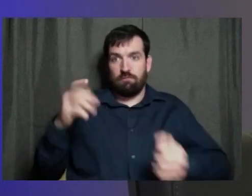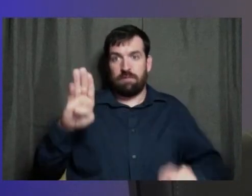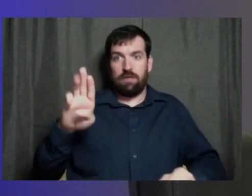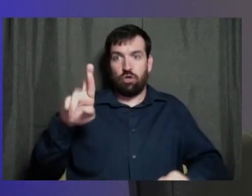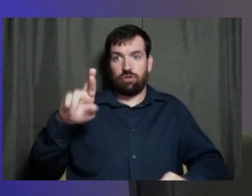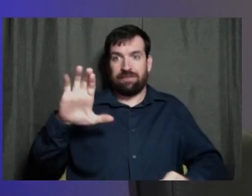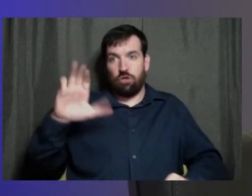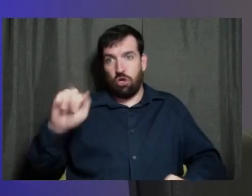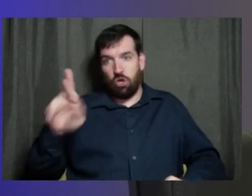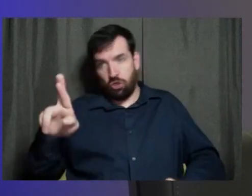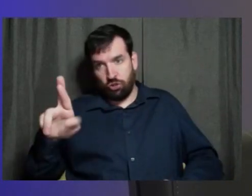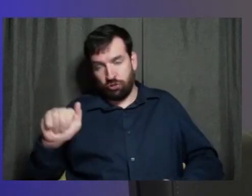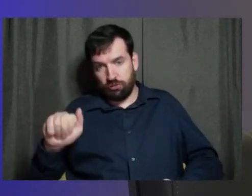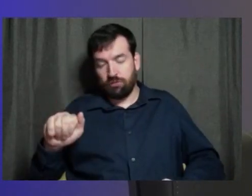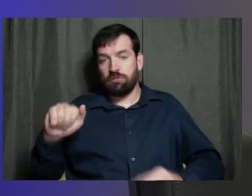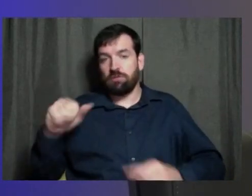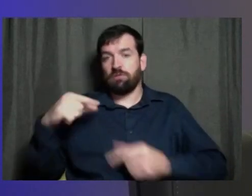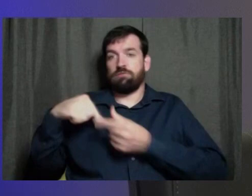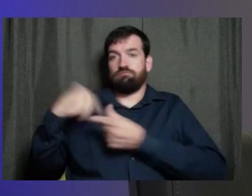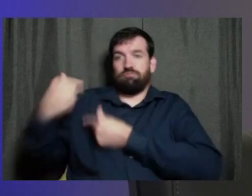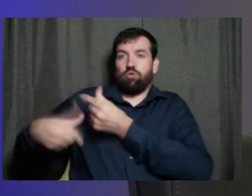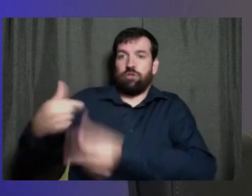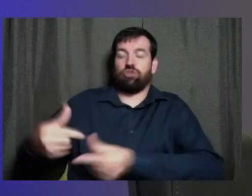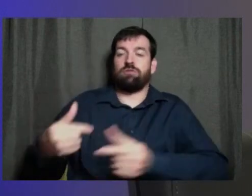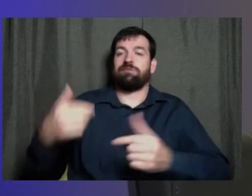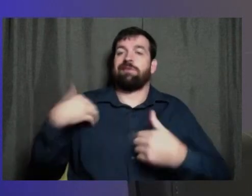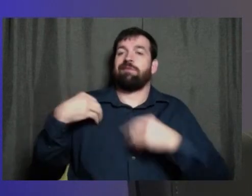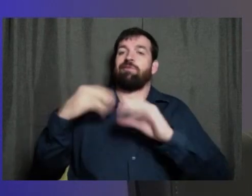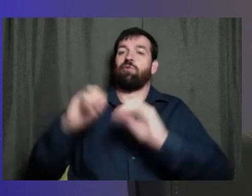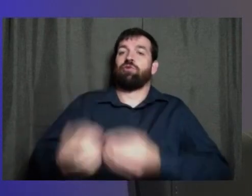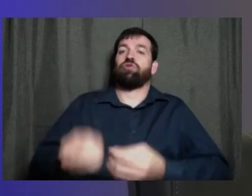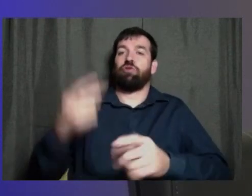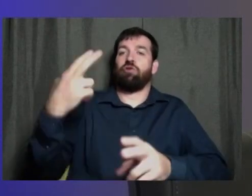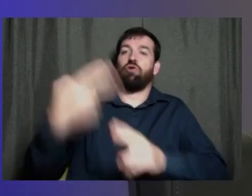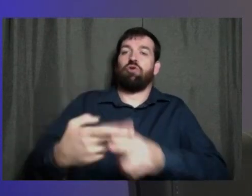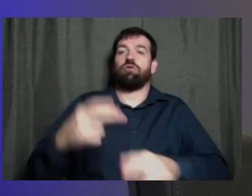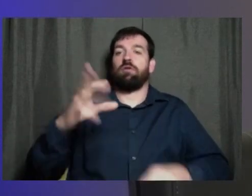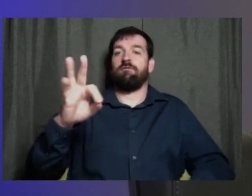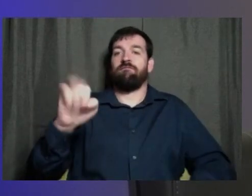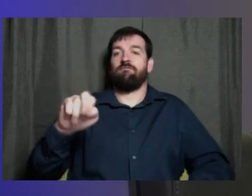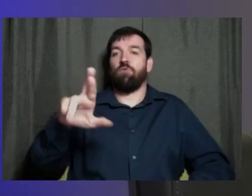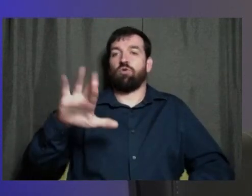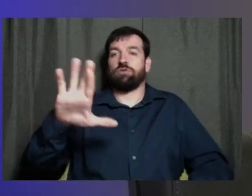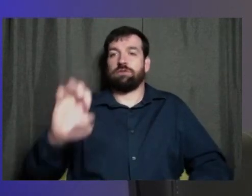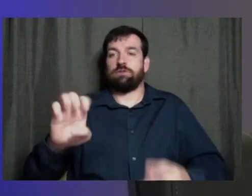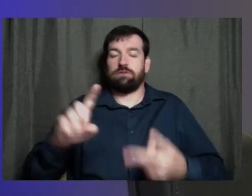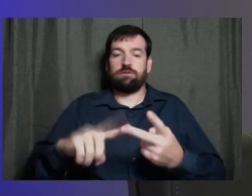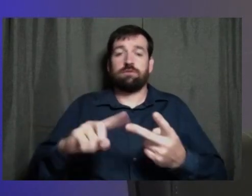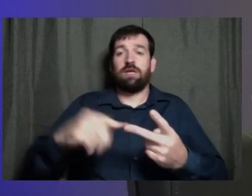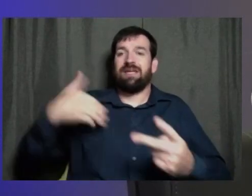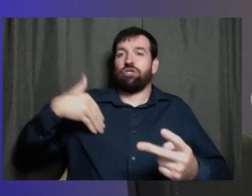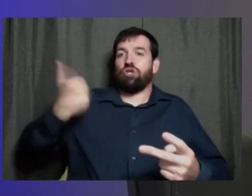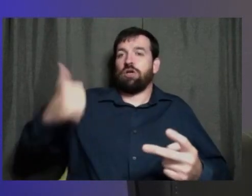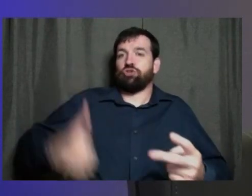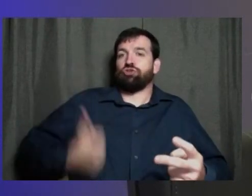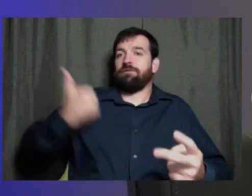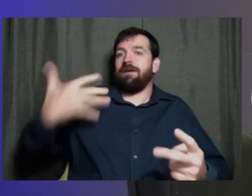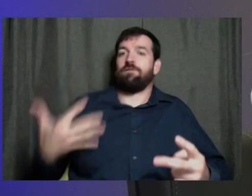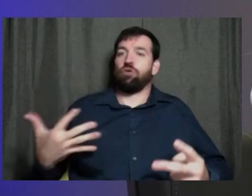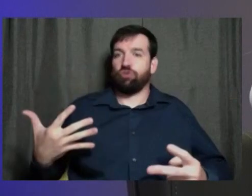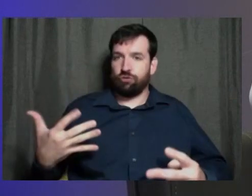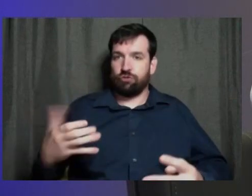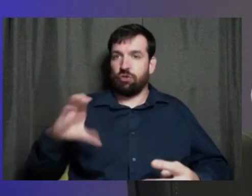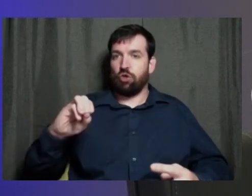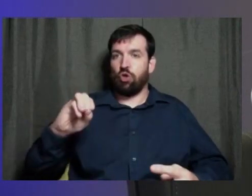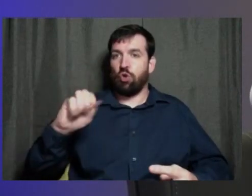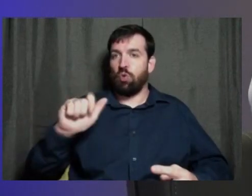cancer, there's an organization called FORCE, there's an organization called the Young Survivors Coalition. These are all organizations